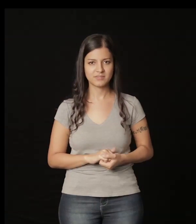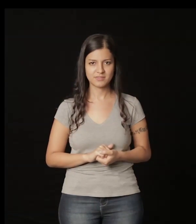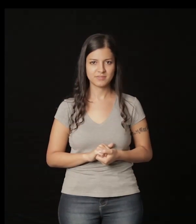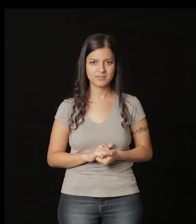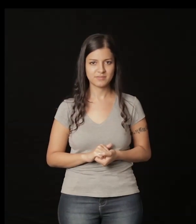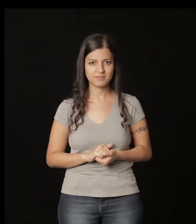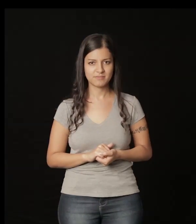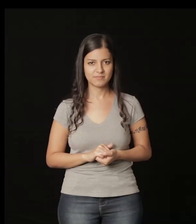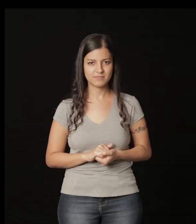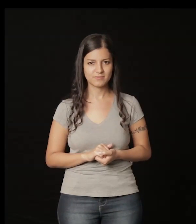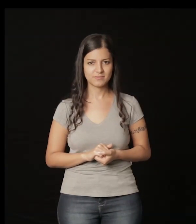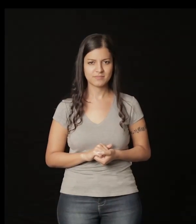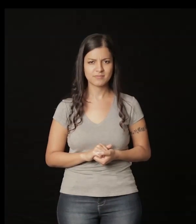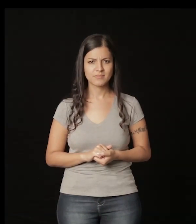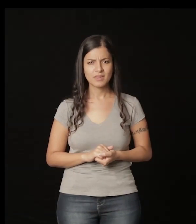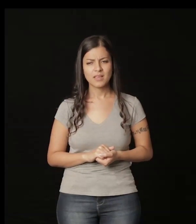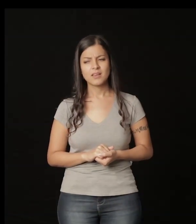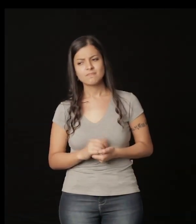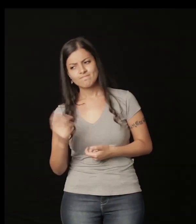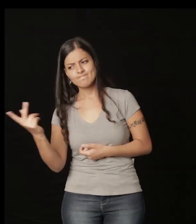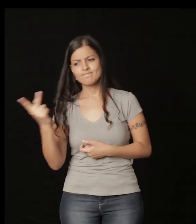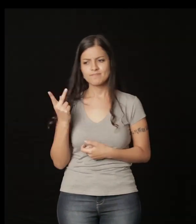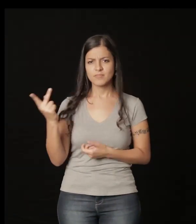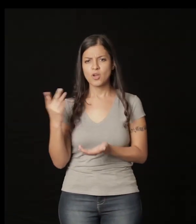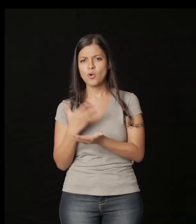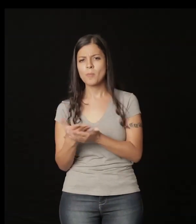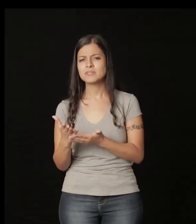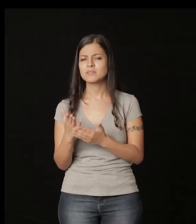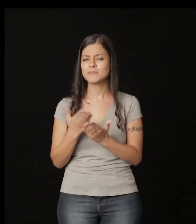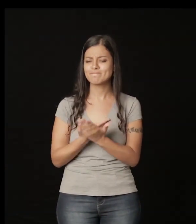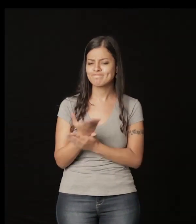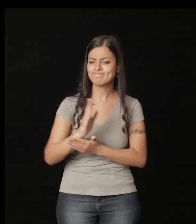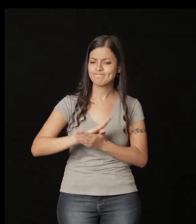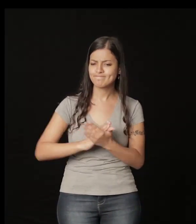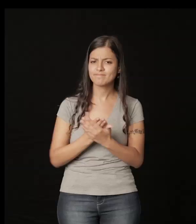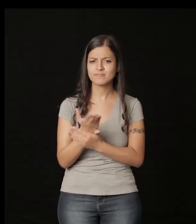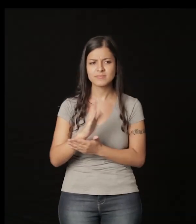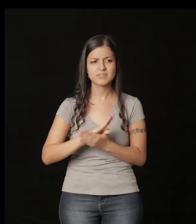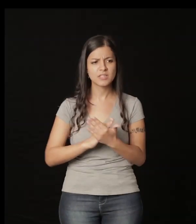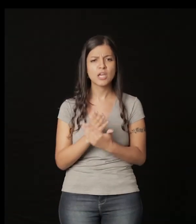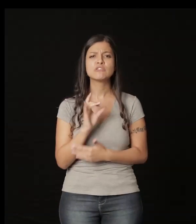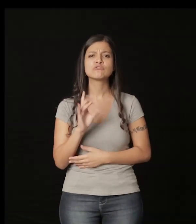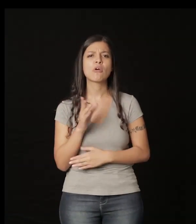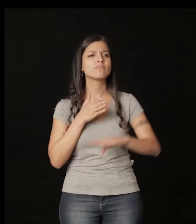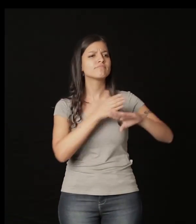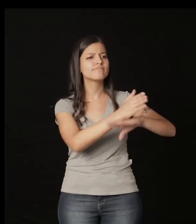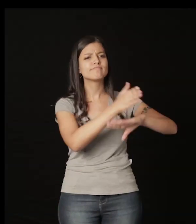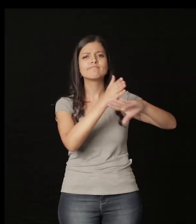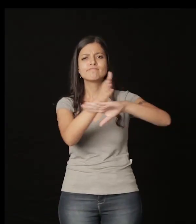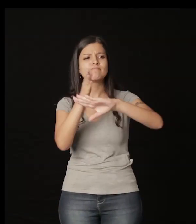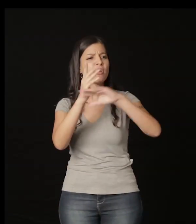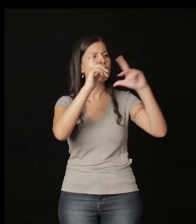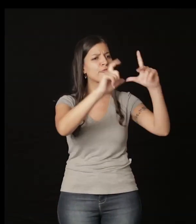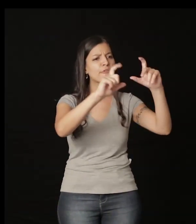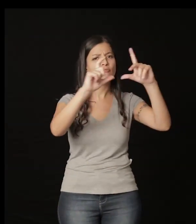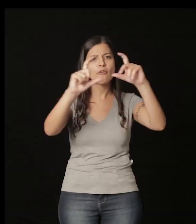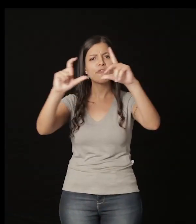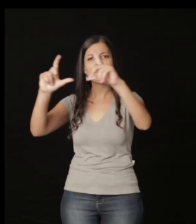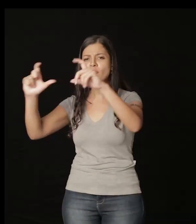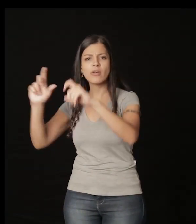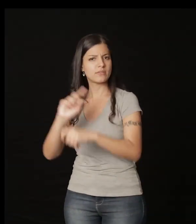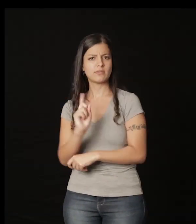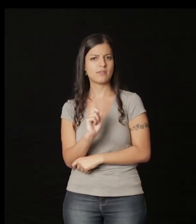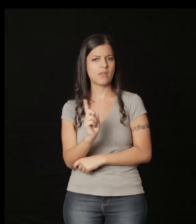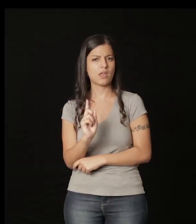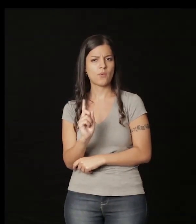we started to feel a bit uncomfortable with this and realized that we couldn't just go around taking pictures, that somehow we wanted